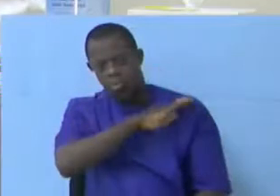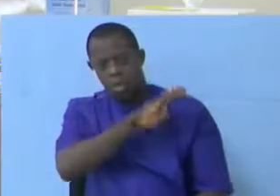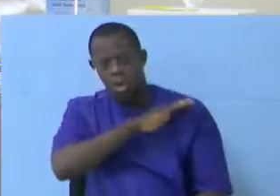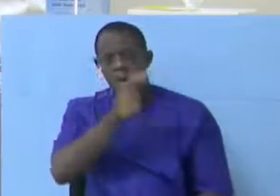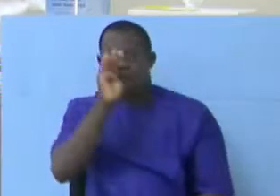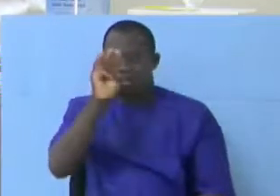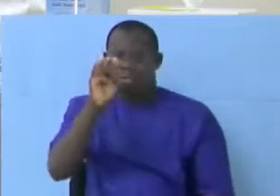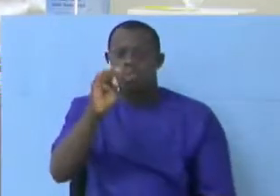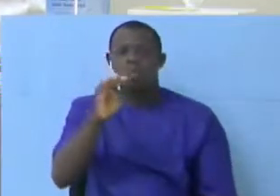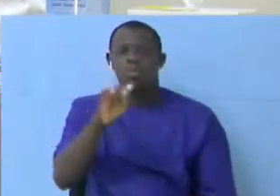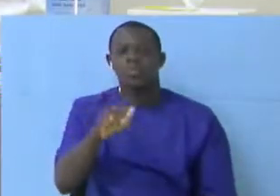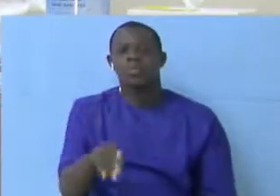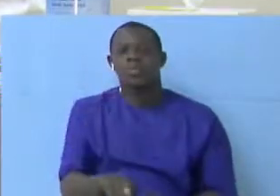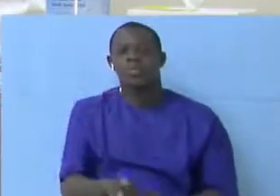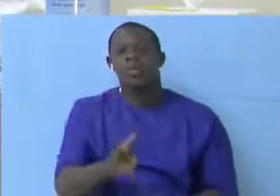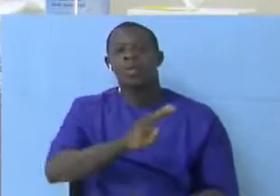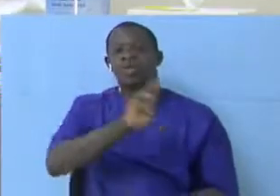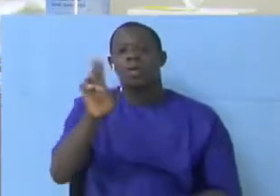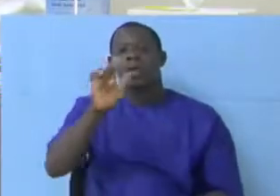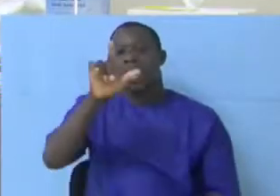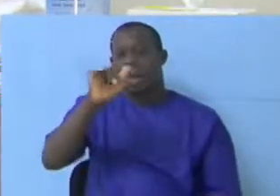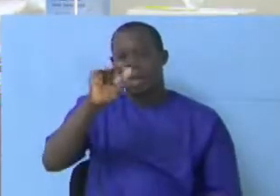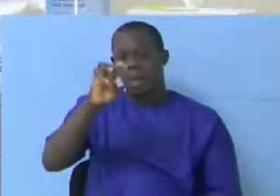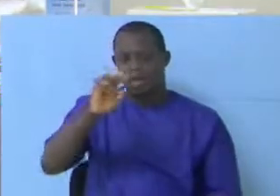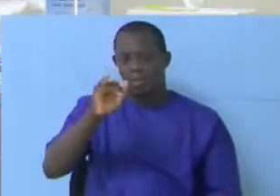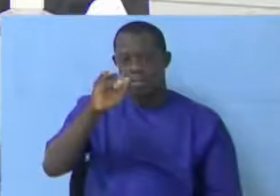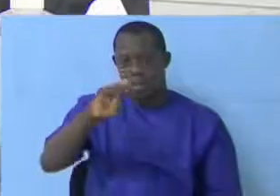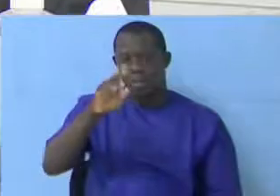no, not Lamin Dabo, the rest of the boys, I mean.